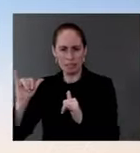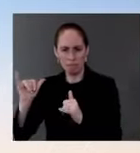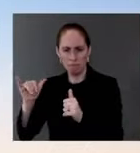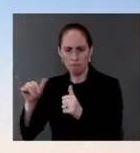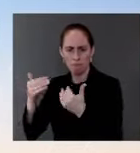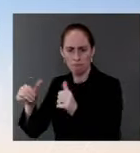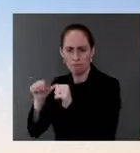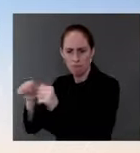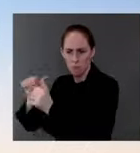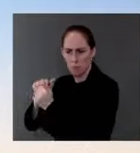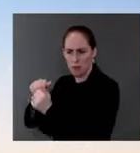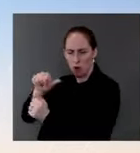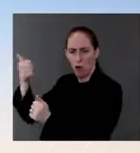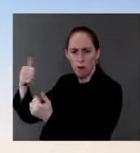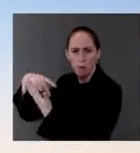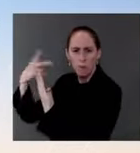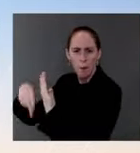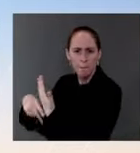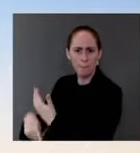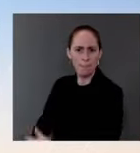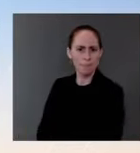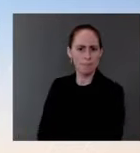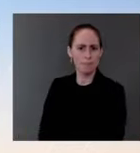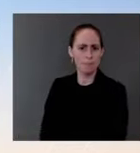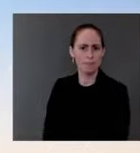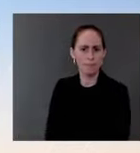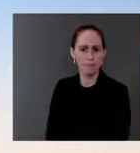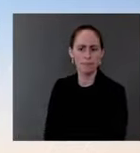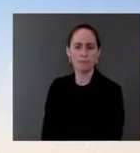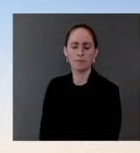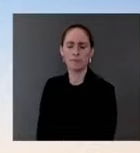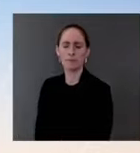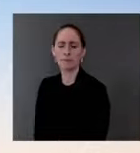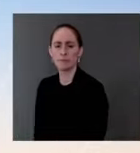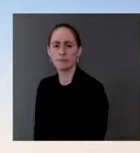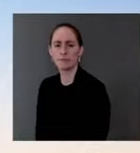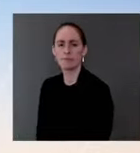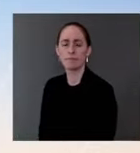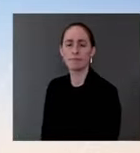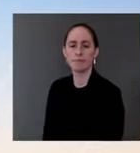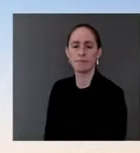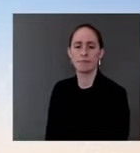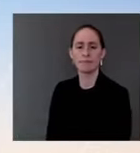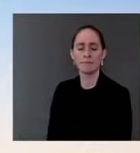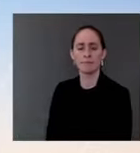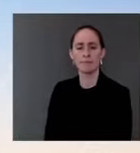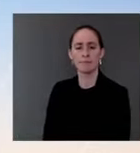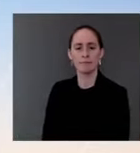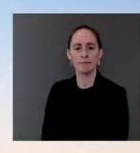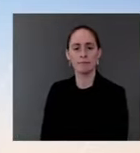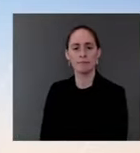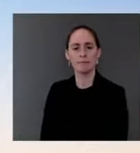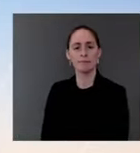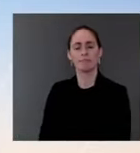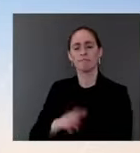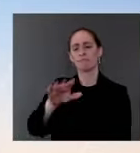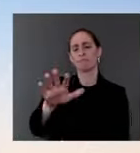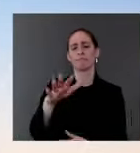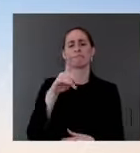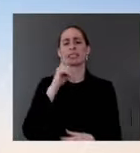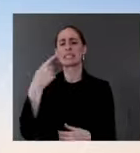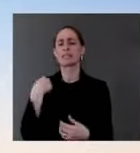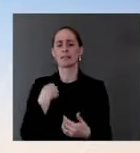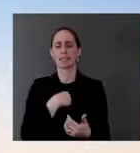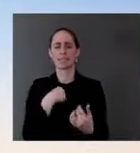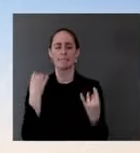unjustifiable human costs, pulled resources and personnel away from other priority efforts, and failed to address the root causes of